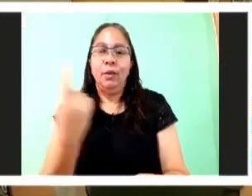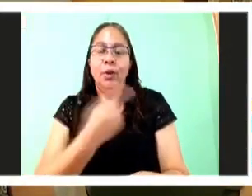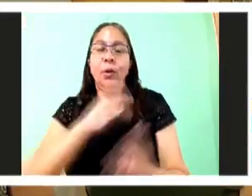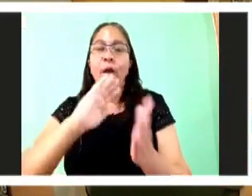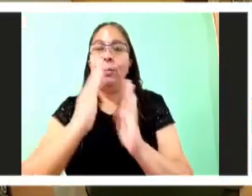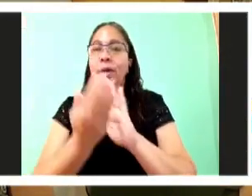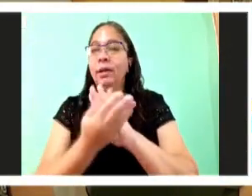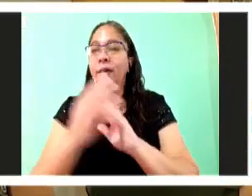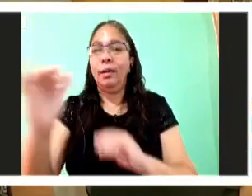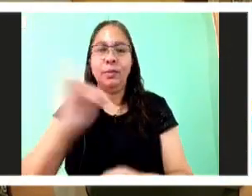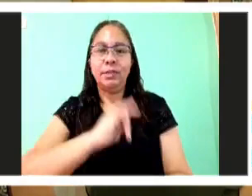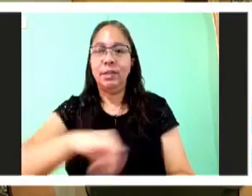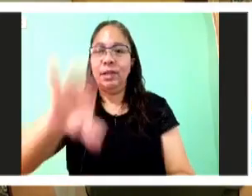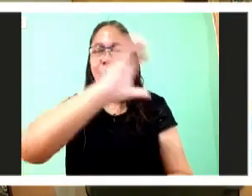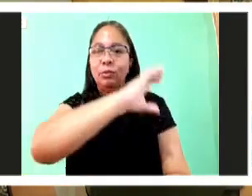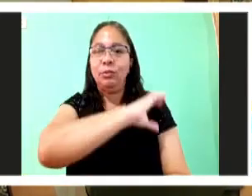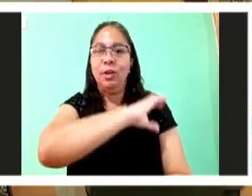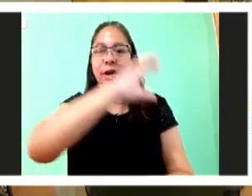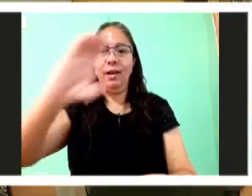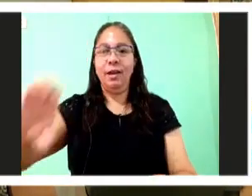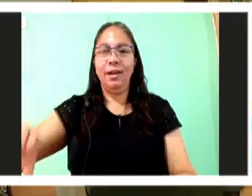we